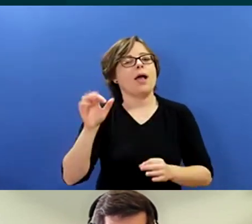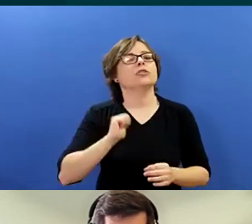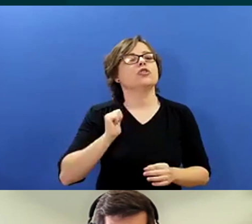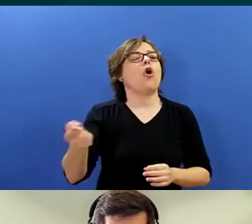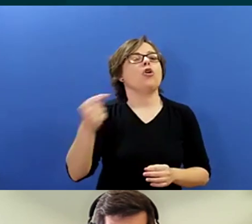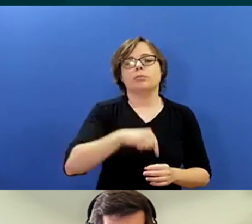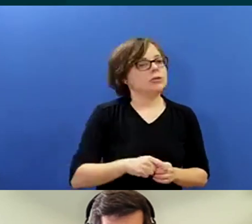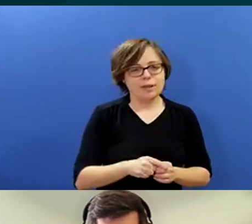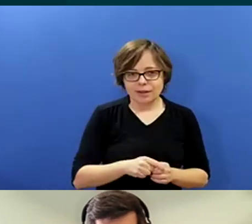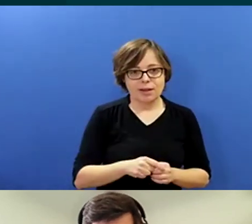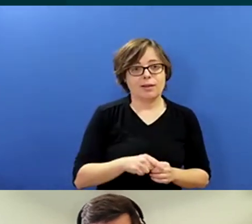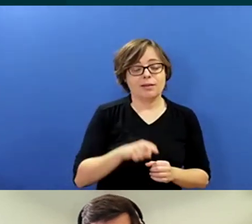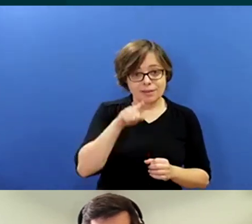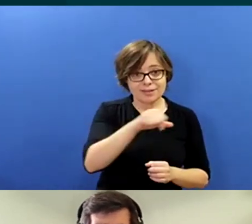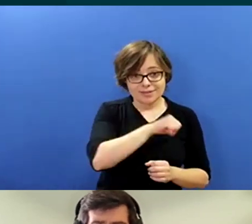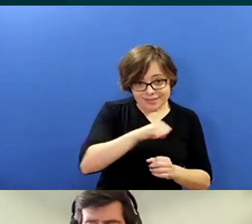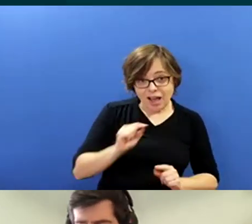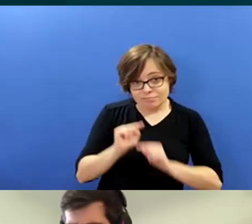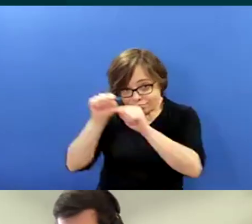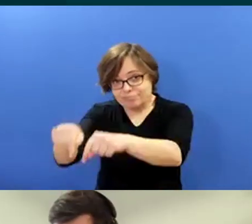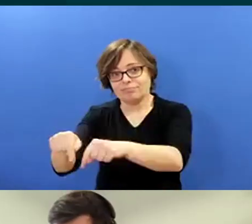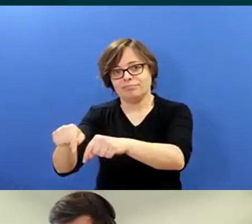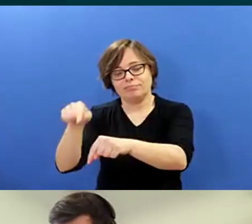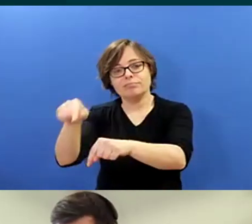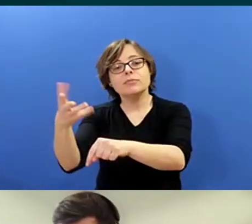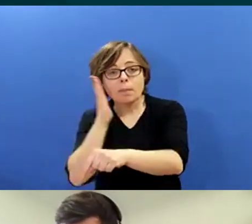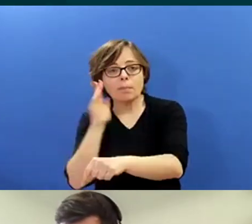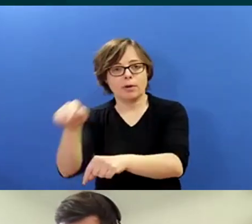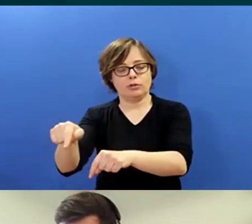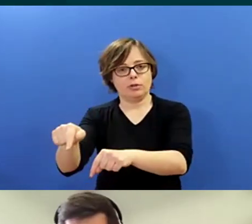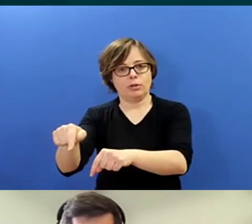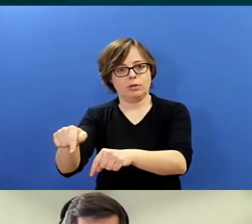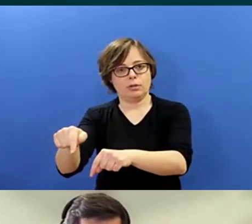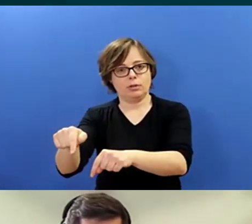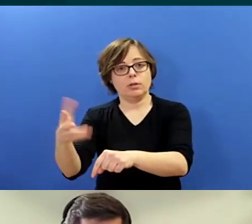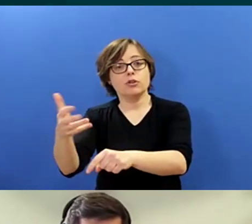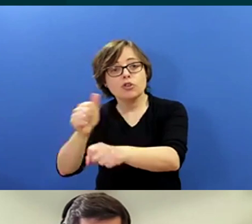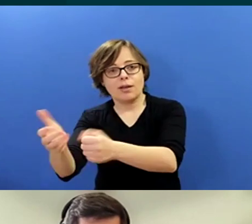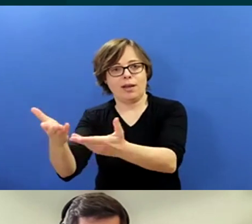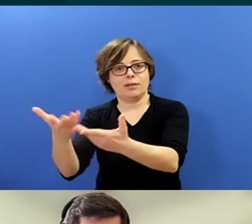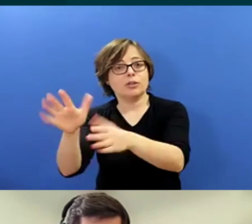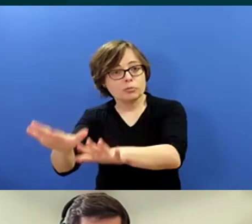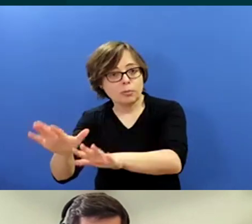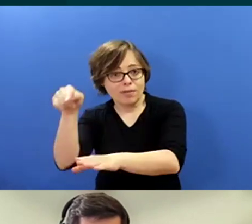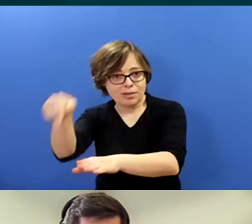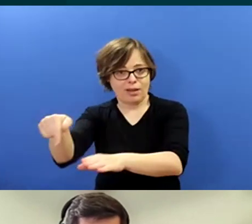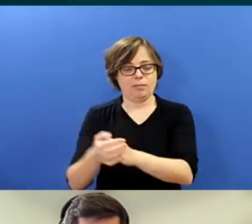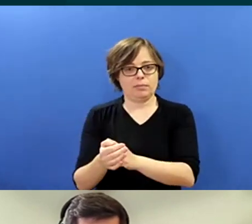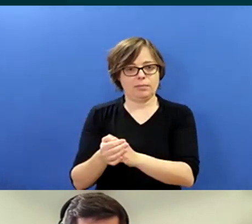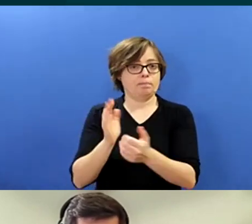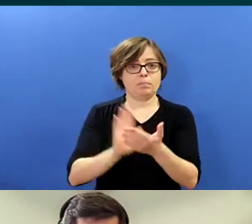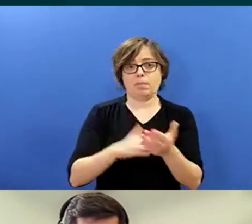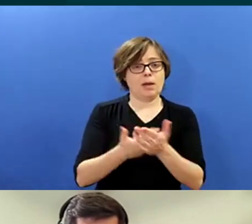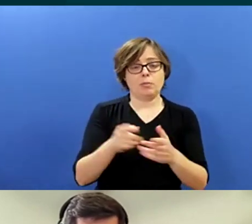go somewhere, but also to try, for example, as we tried with the exhibition in public space, to